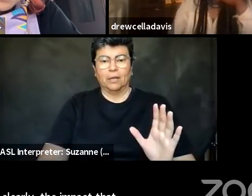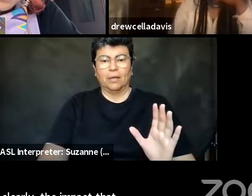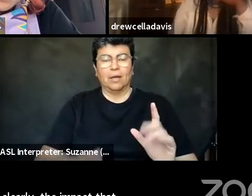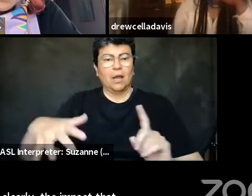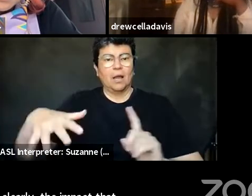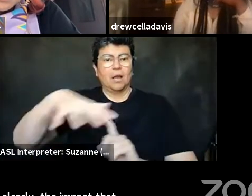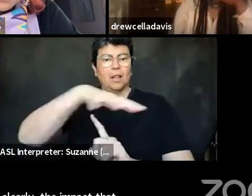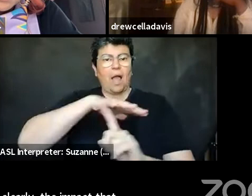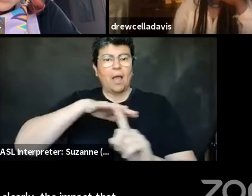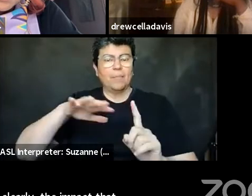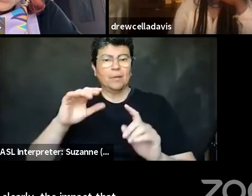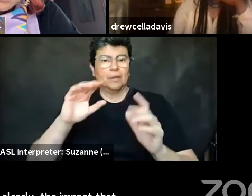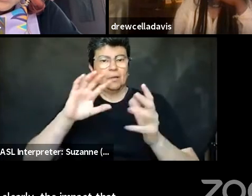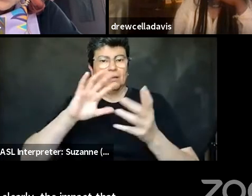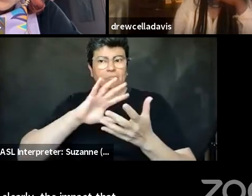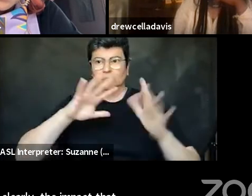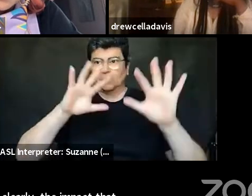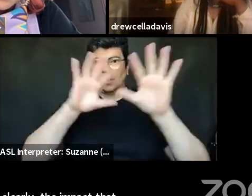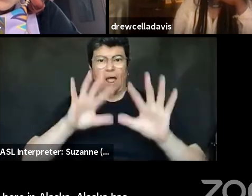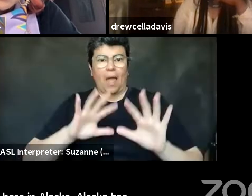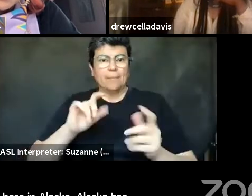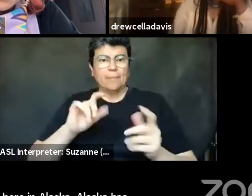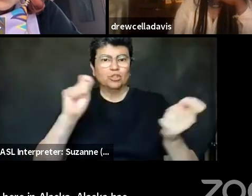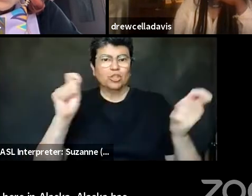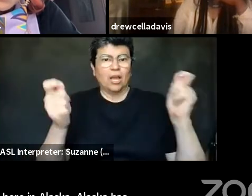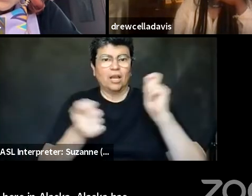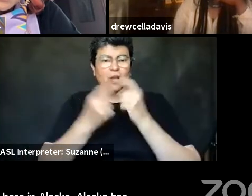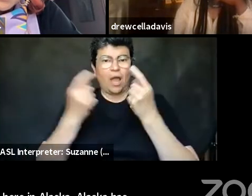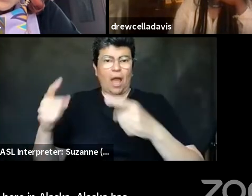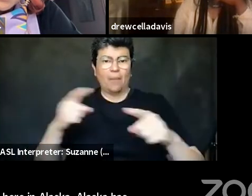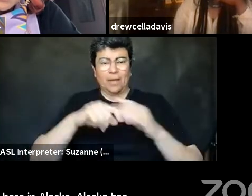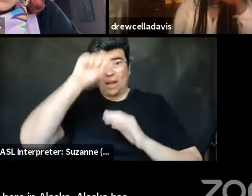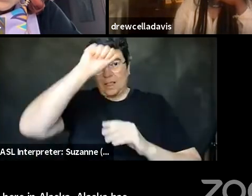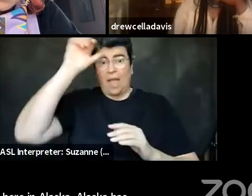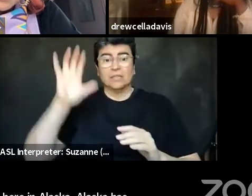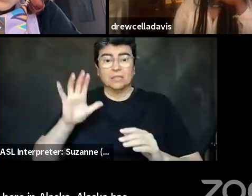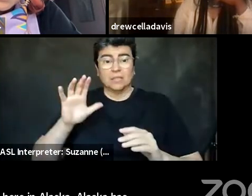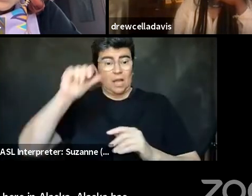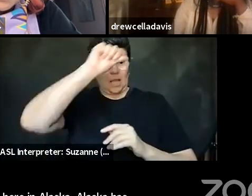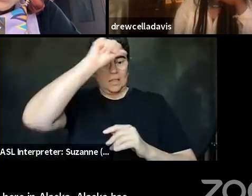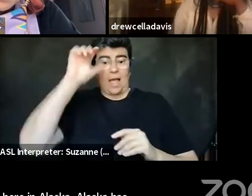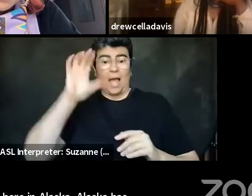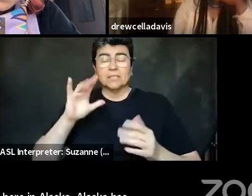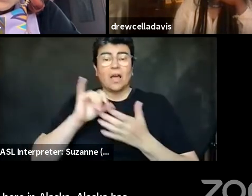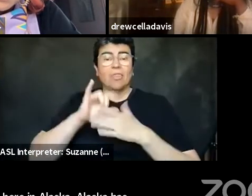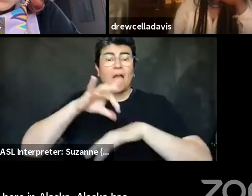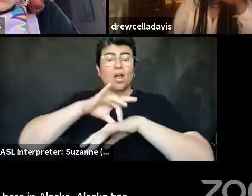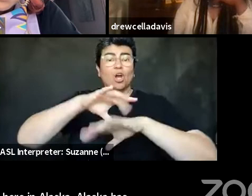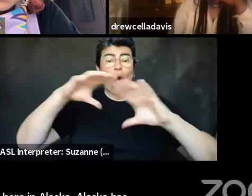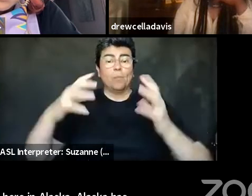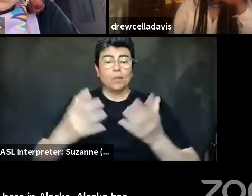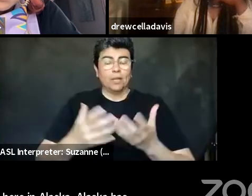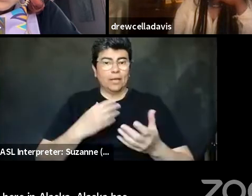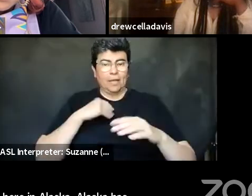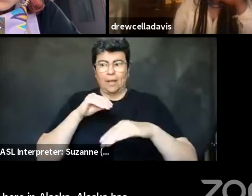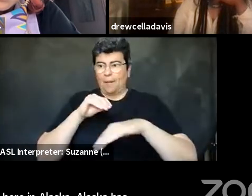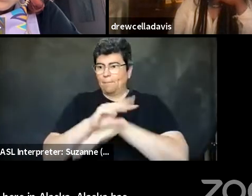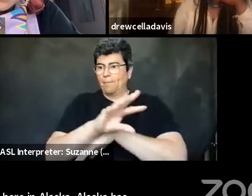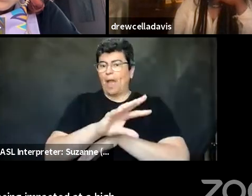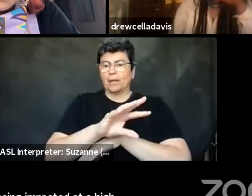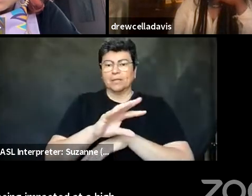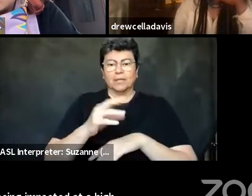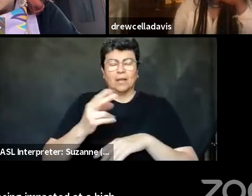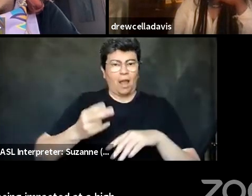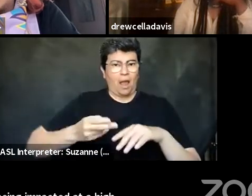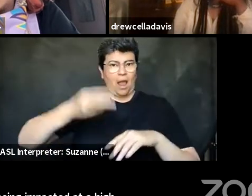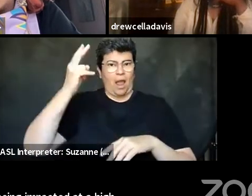here in Alaska. Alaska is an area that globally it's being impacted at a higher rate.